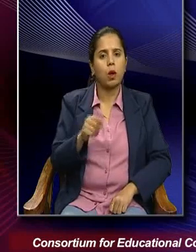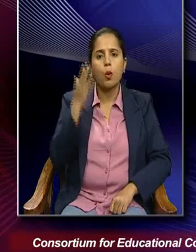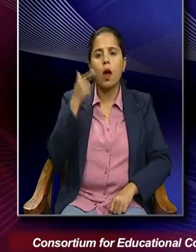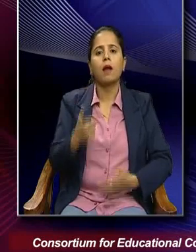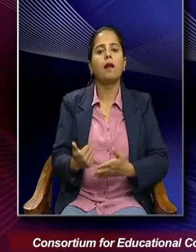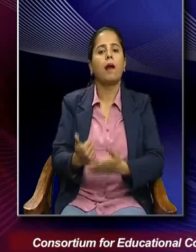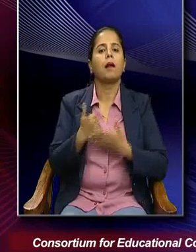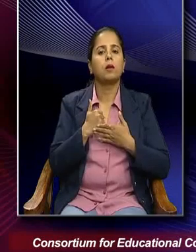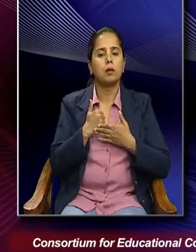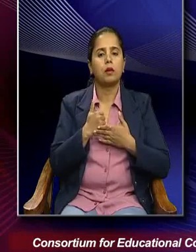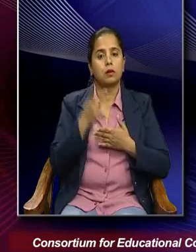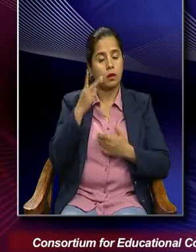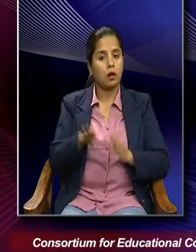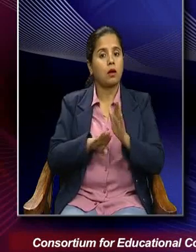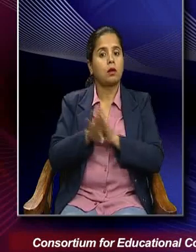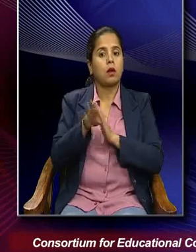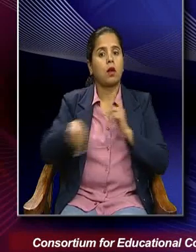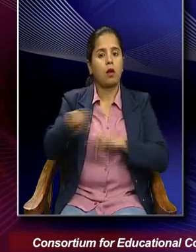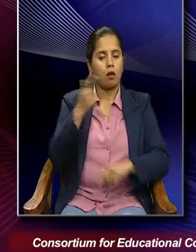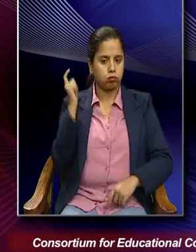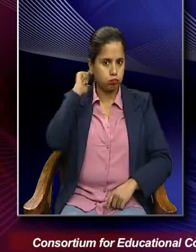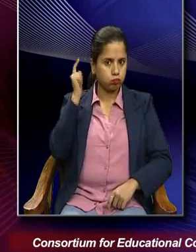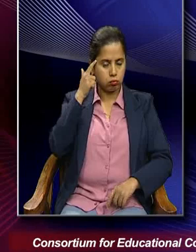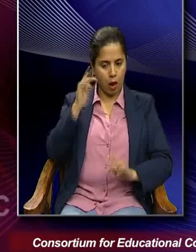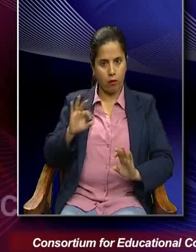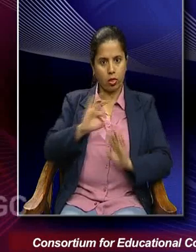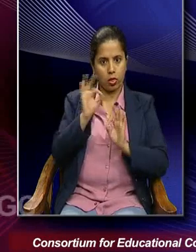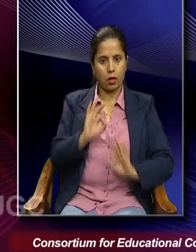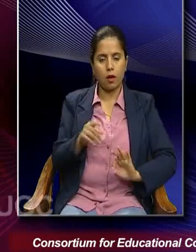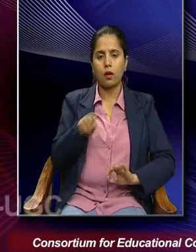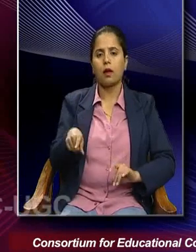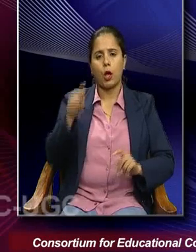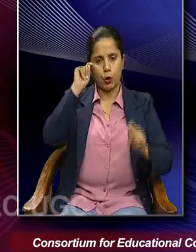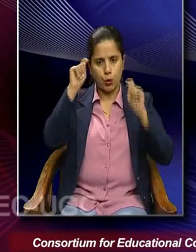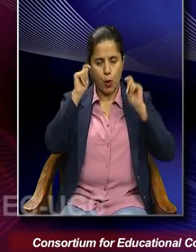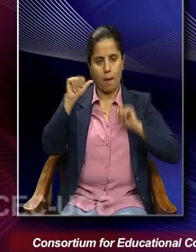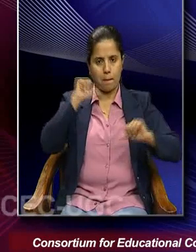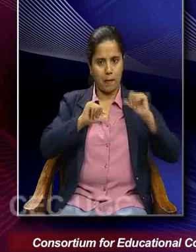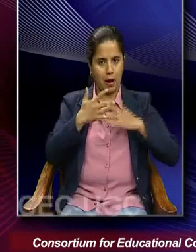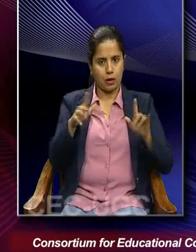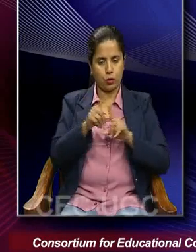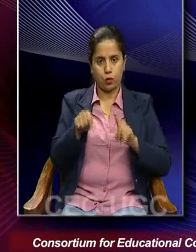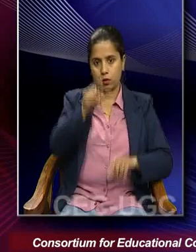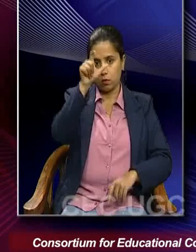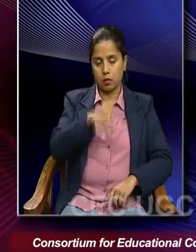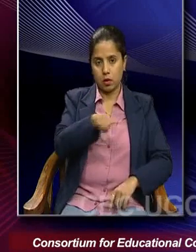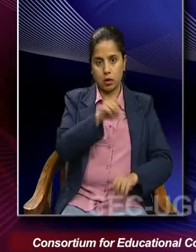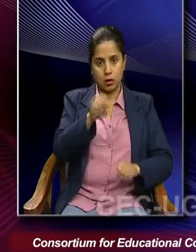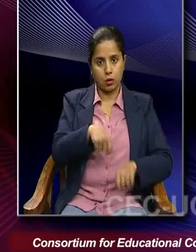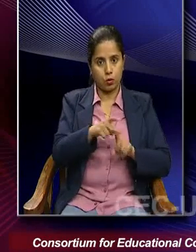helps us to develop consciousness. During role play, a person is able